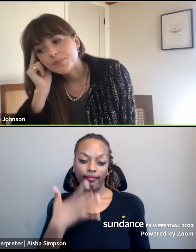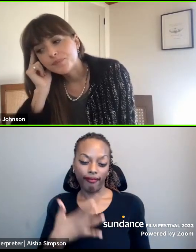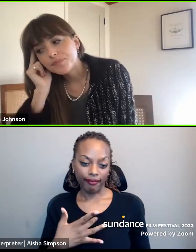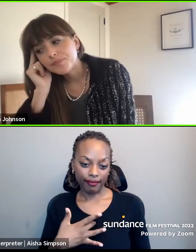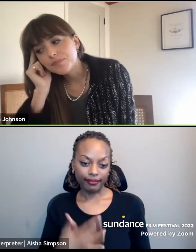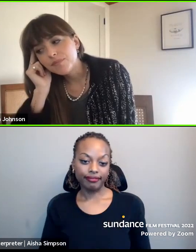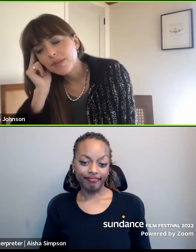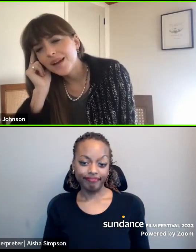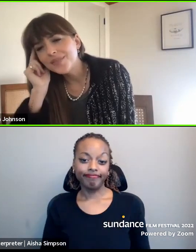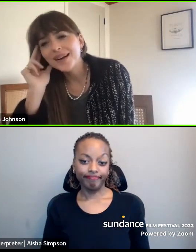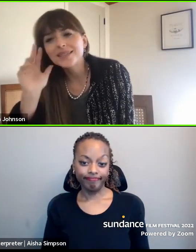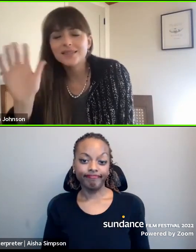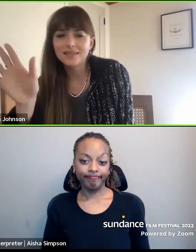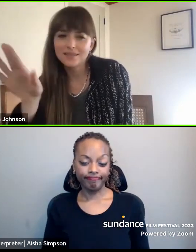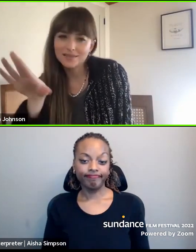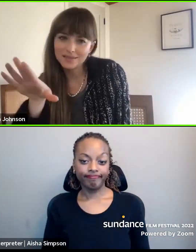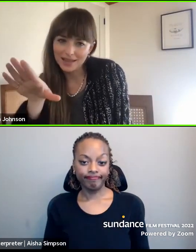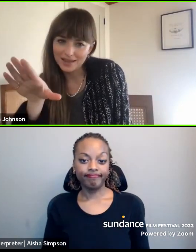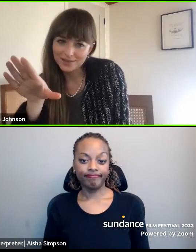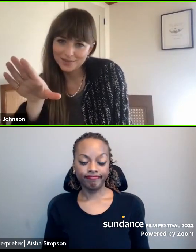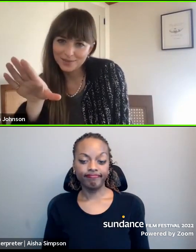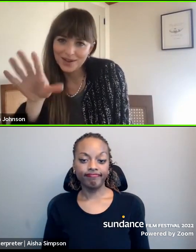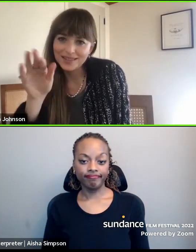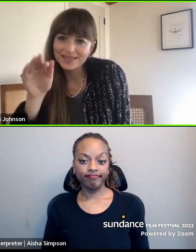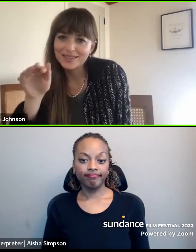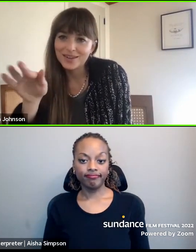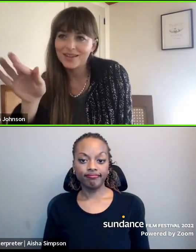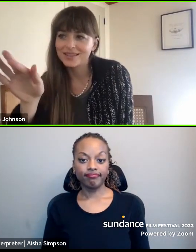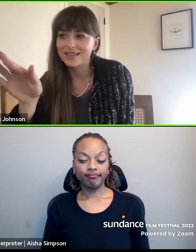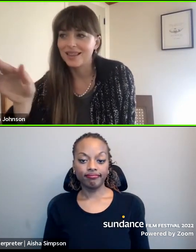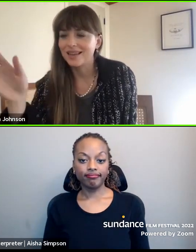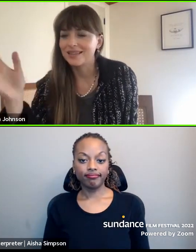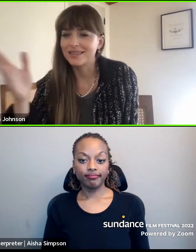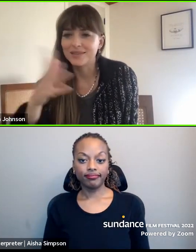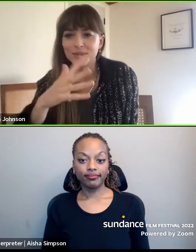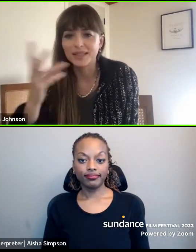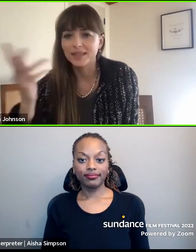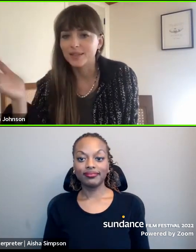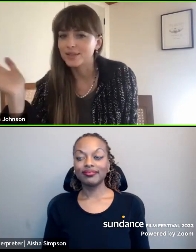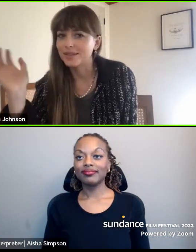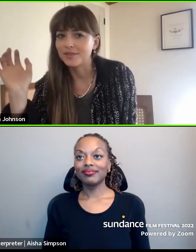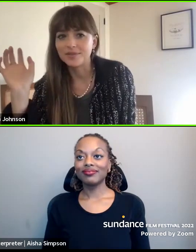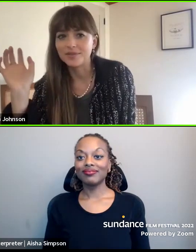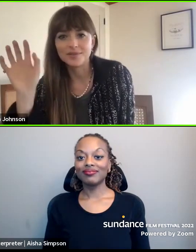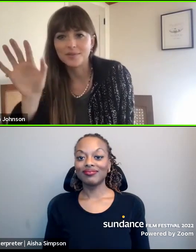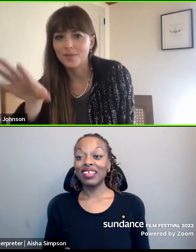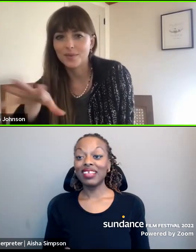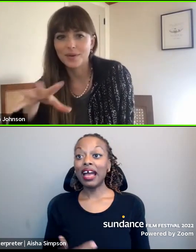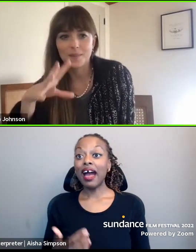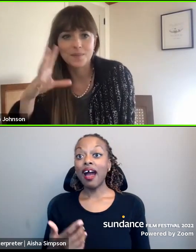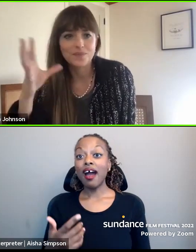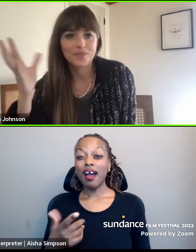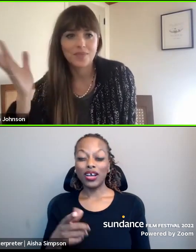Yeah, I find like finding solace in things is a really